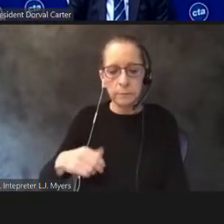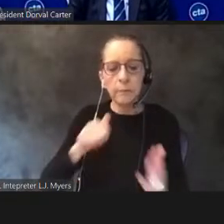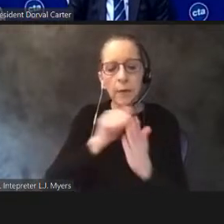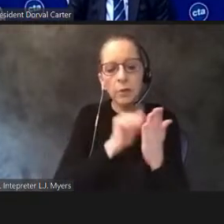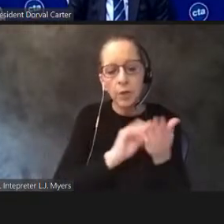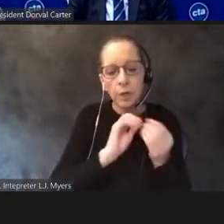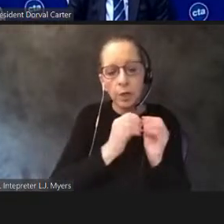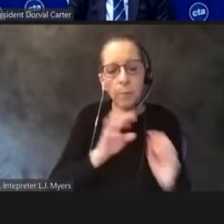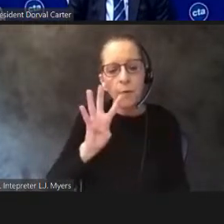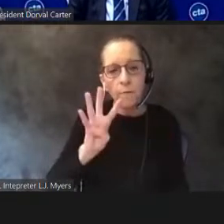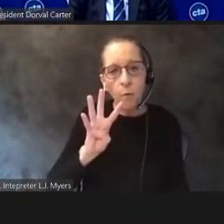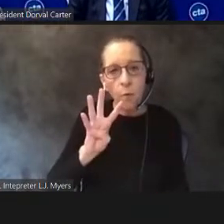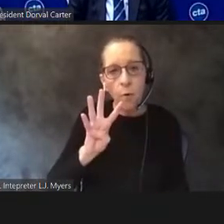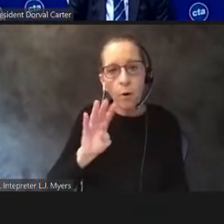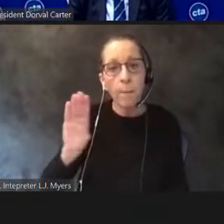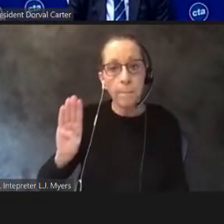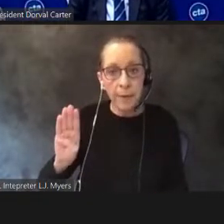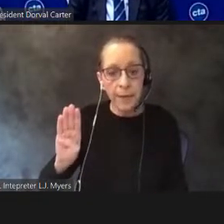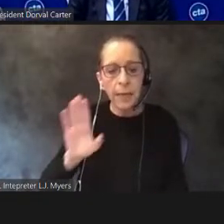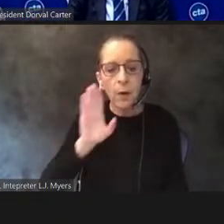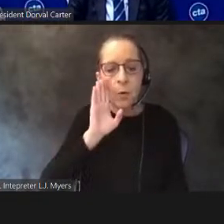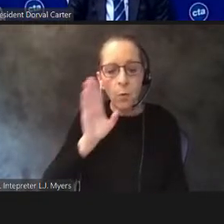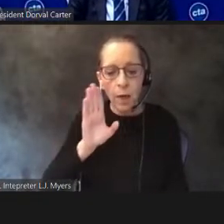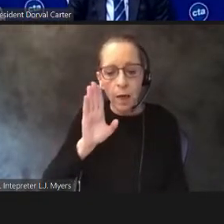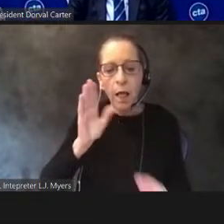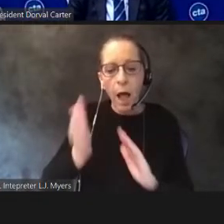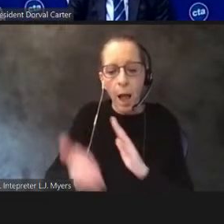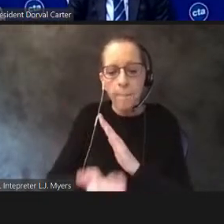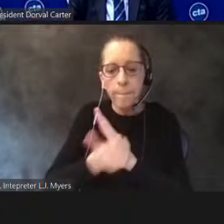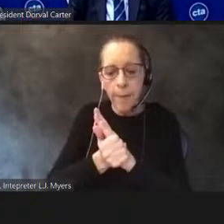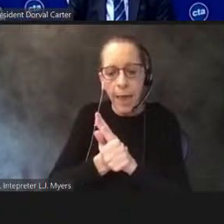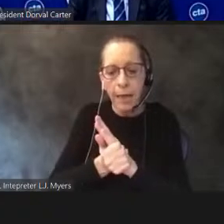Agenda item 4B. Will amend Ordinance